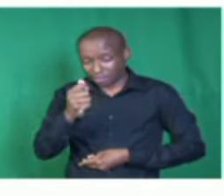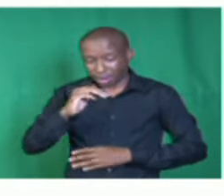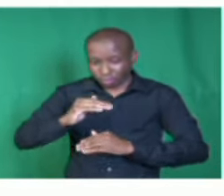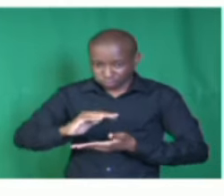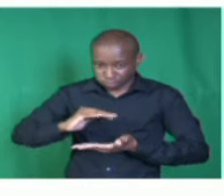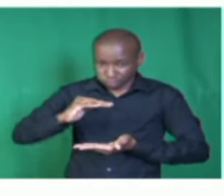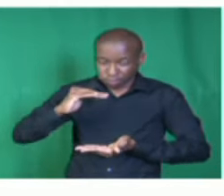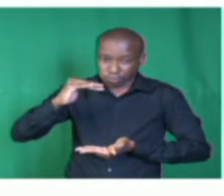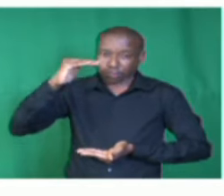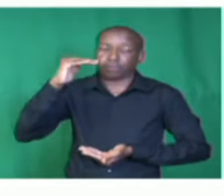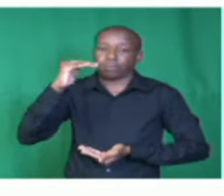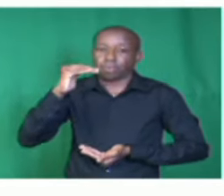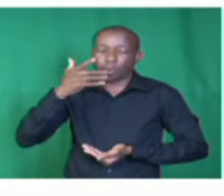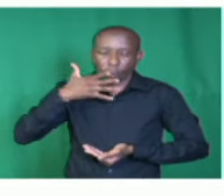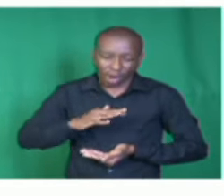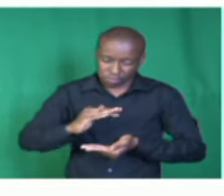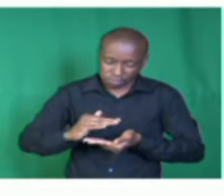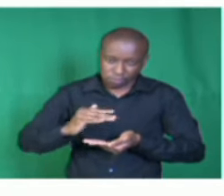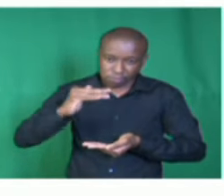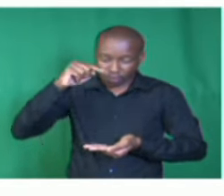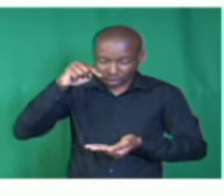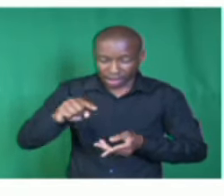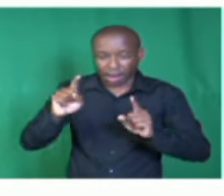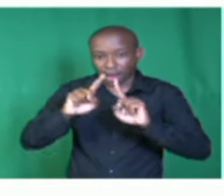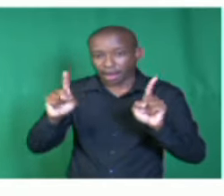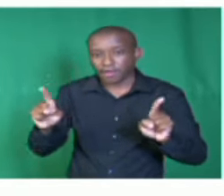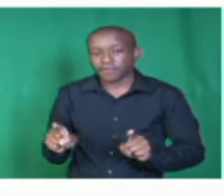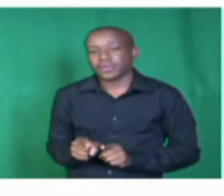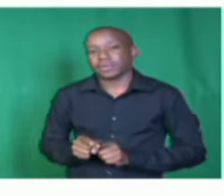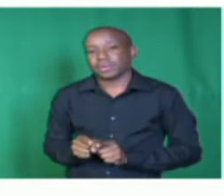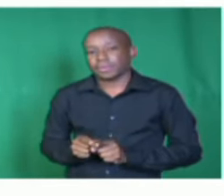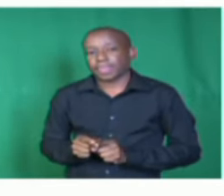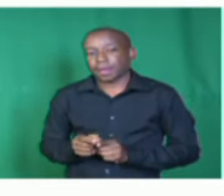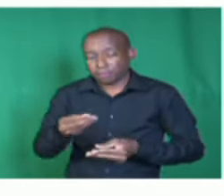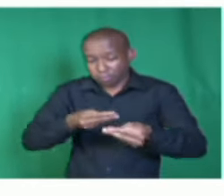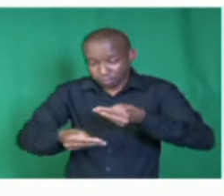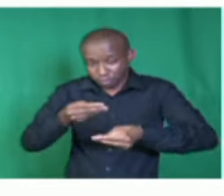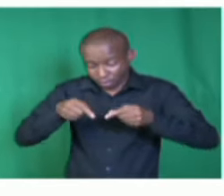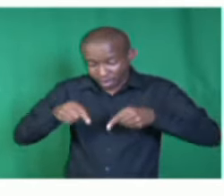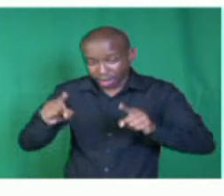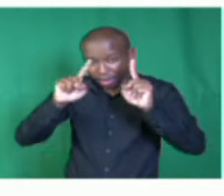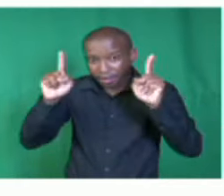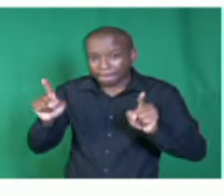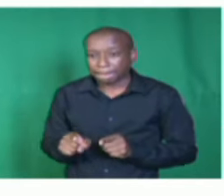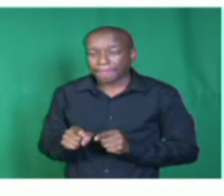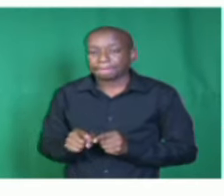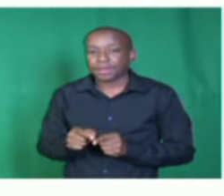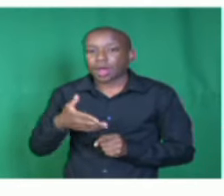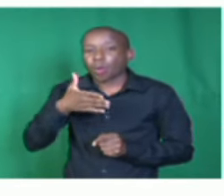in Africa. They wanted to gain money out of the economy in Africa. They wanted to